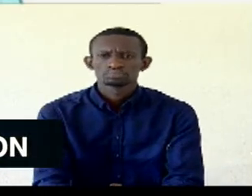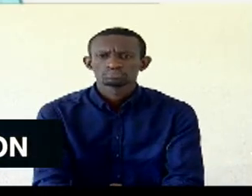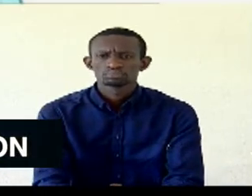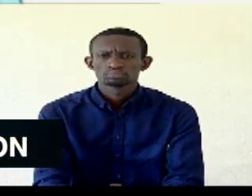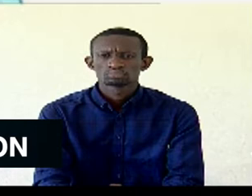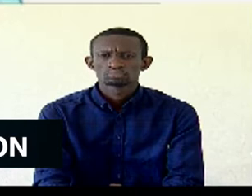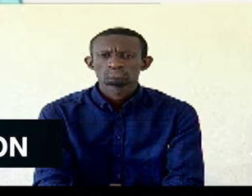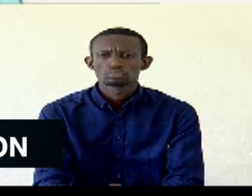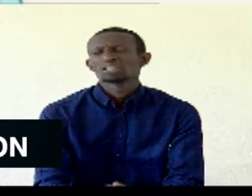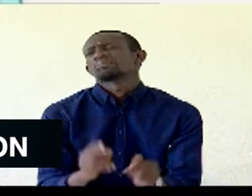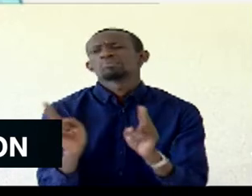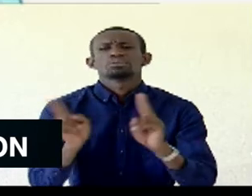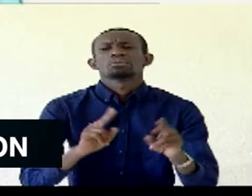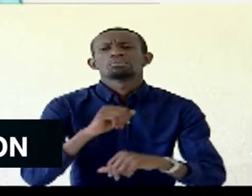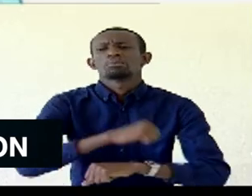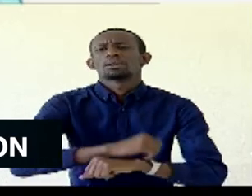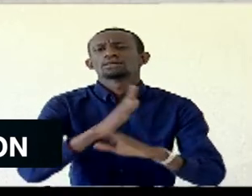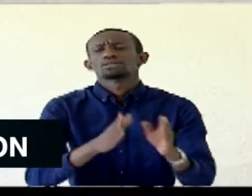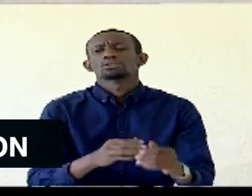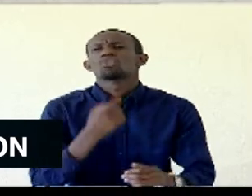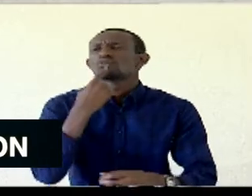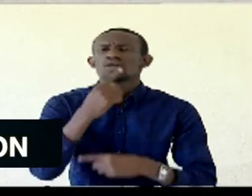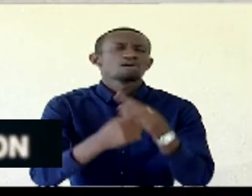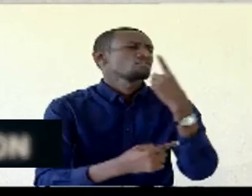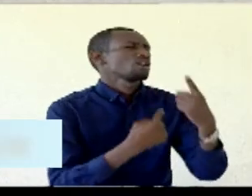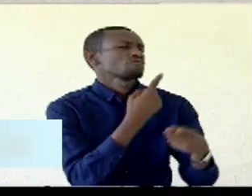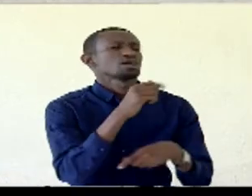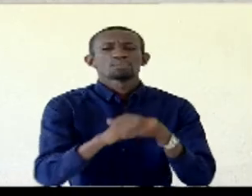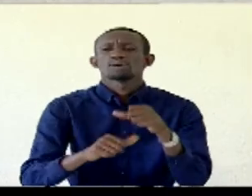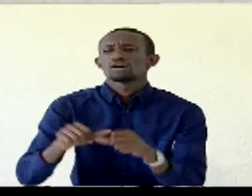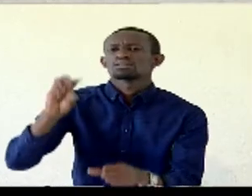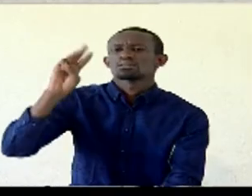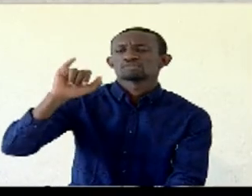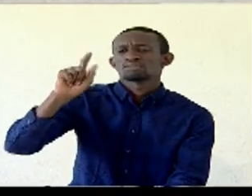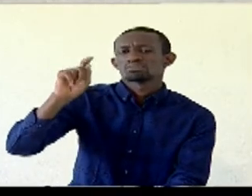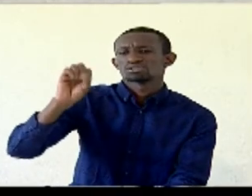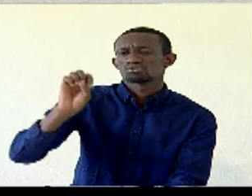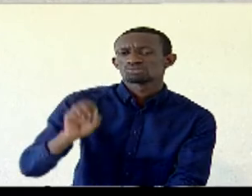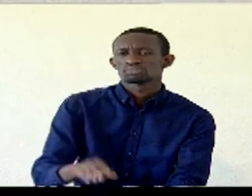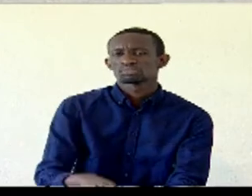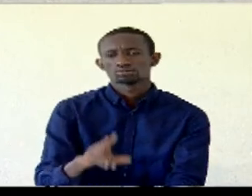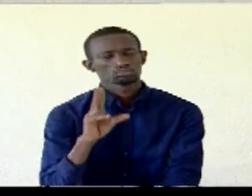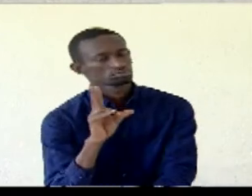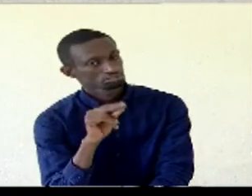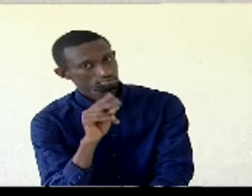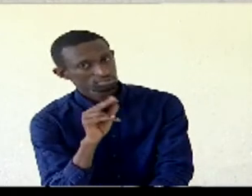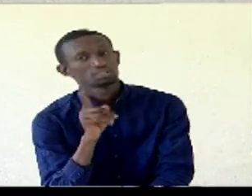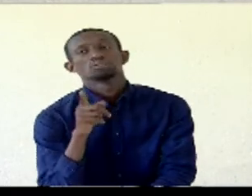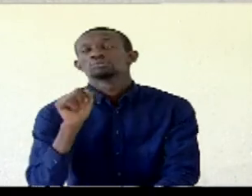While it is very common for students to always be talking about mitosis and they start with interphase, no, that's scientifically